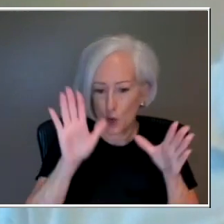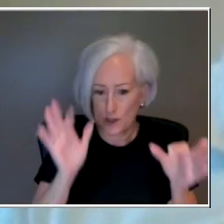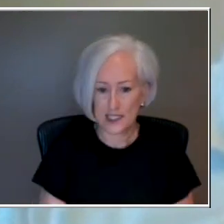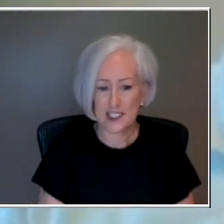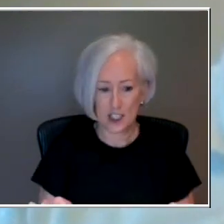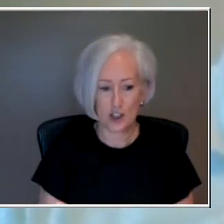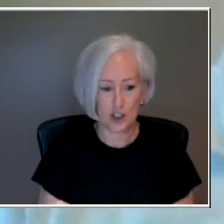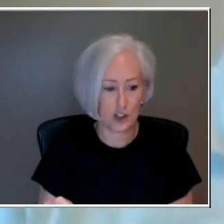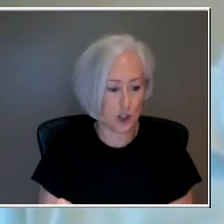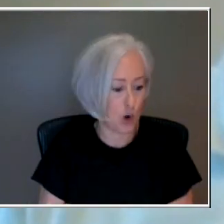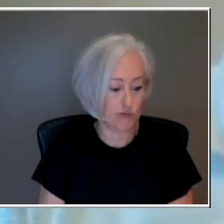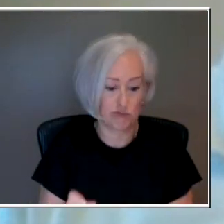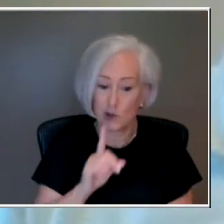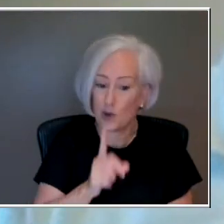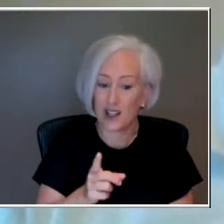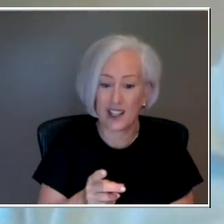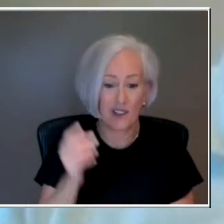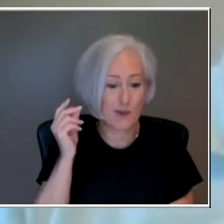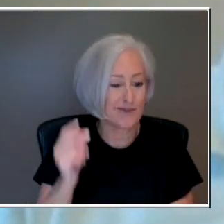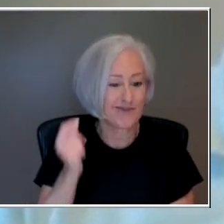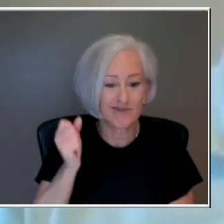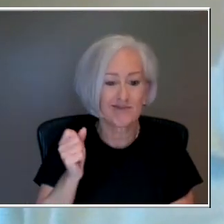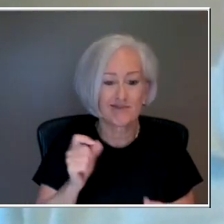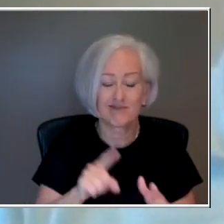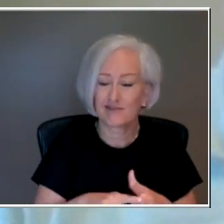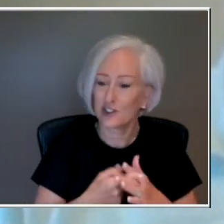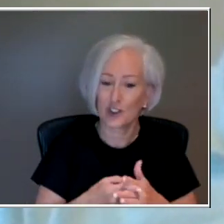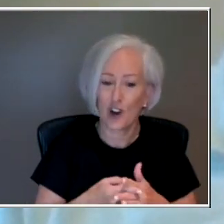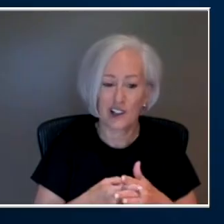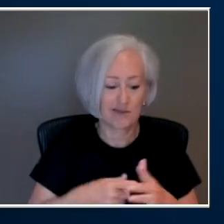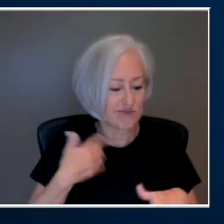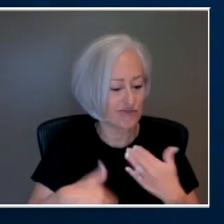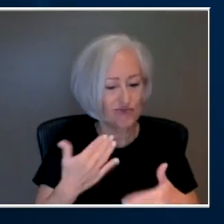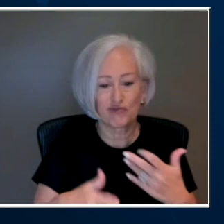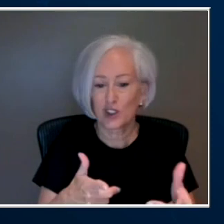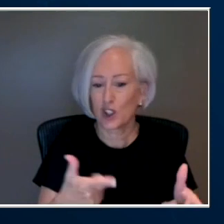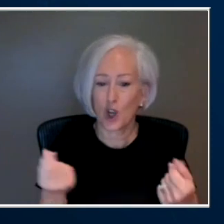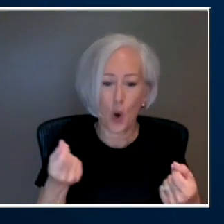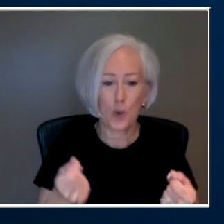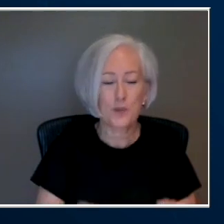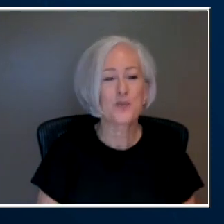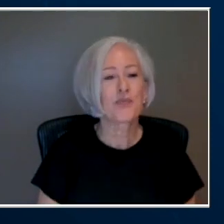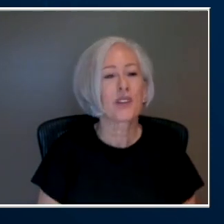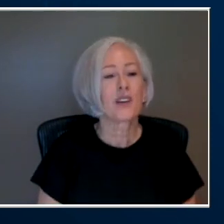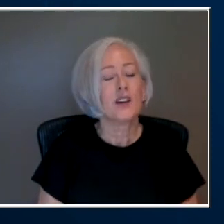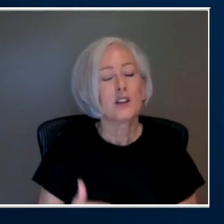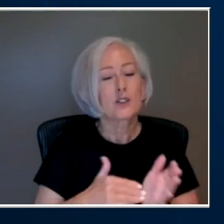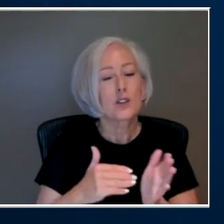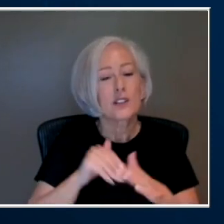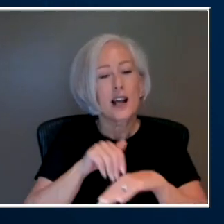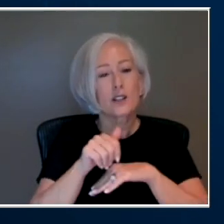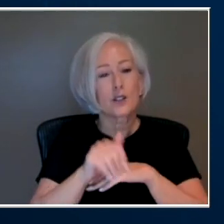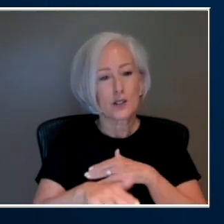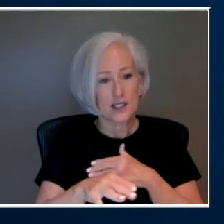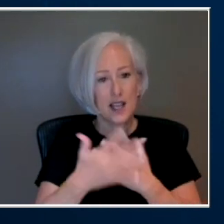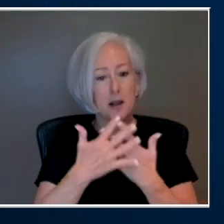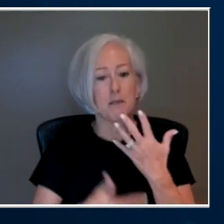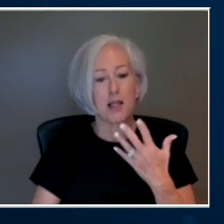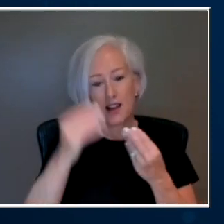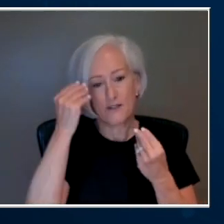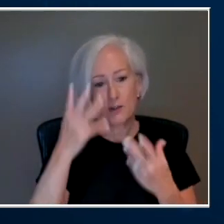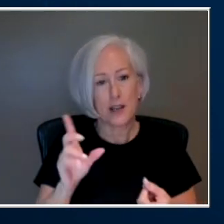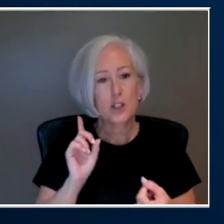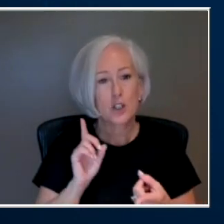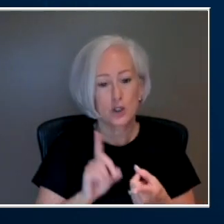it was a go from right out of the gate. So then doctors send your blood information in to be the match, and then that's where we bring Adam